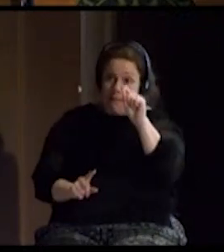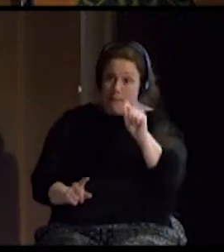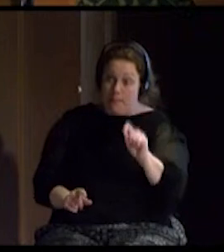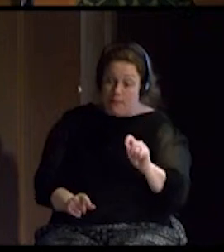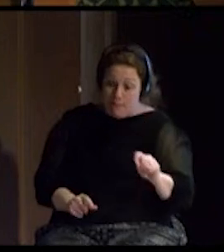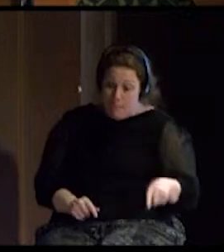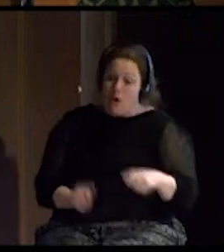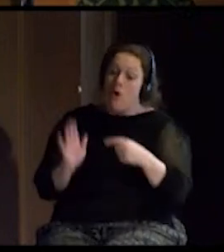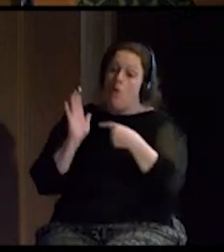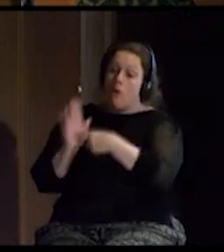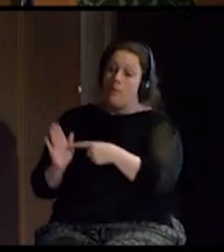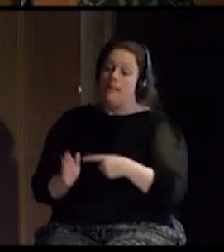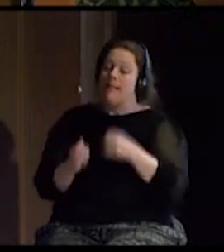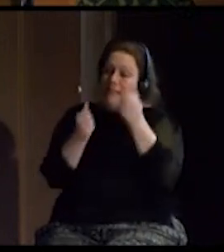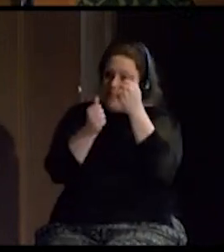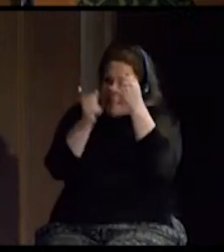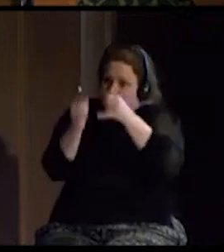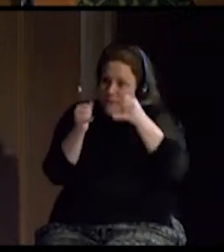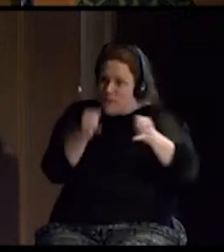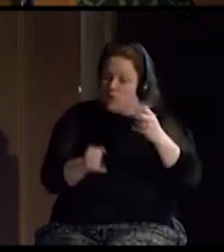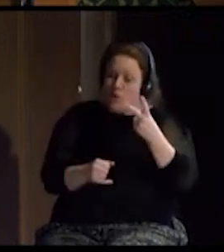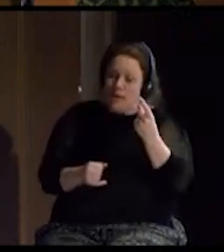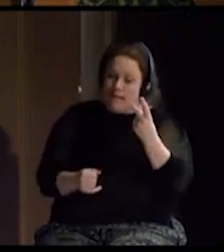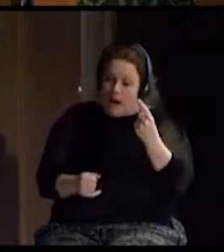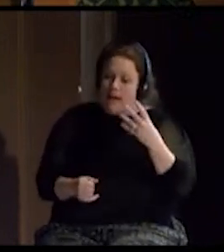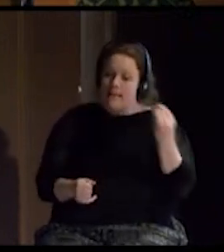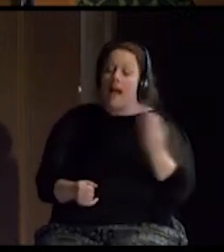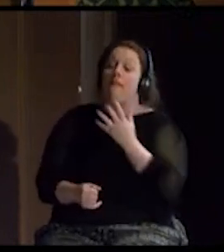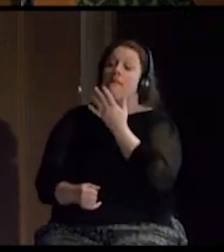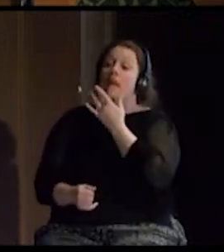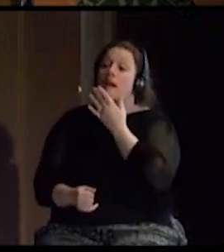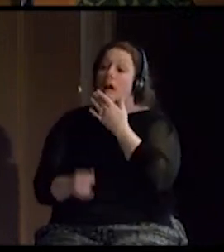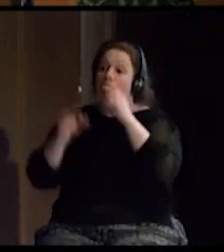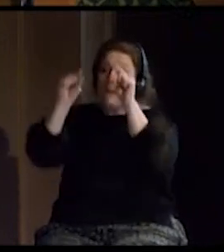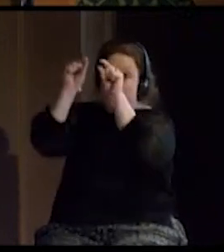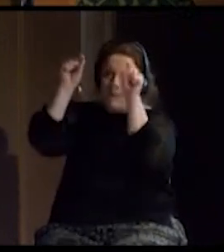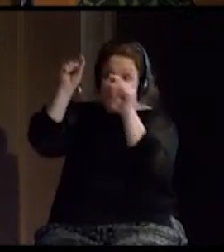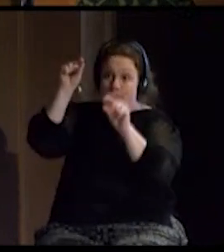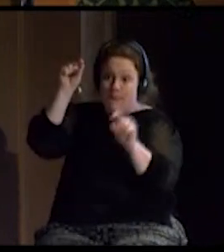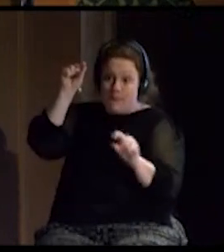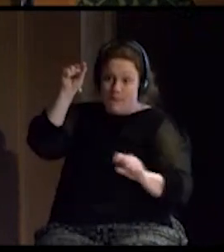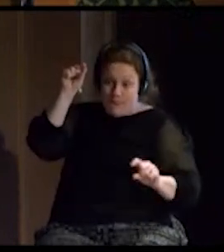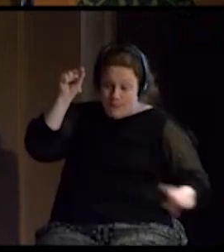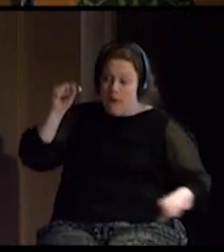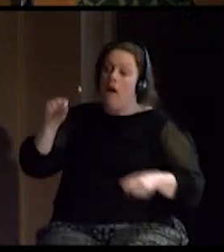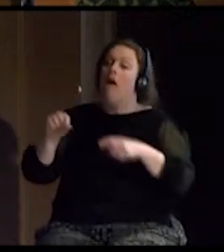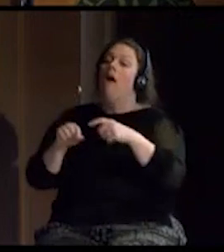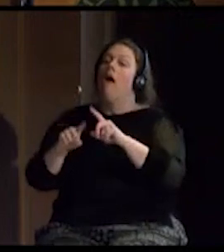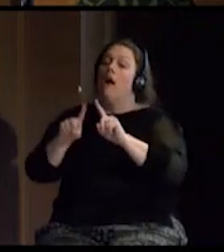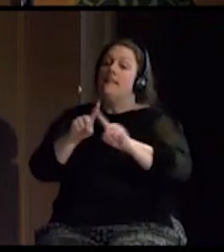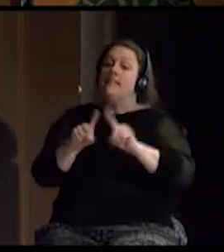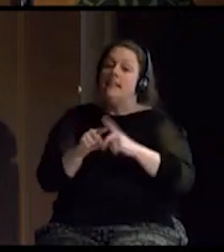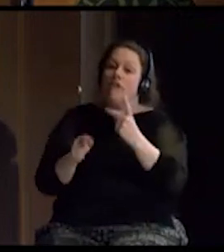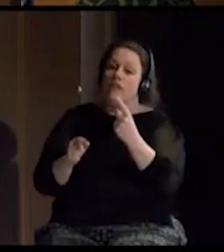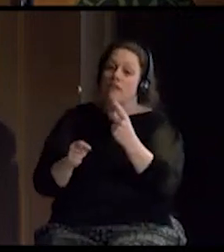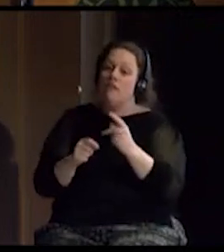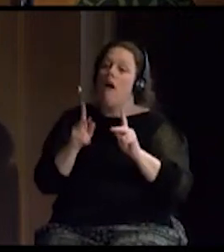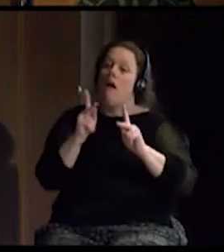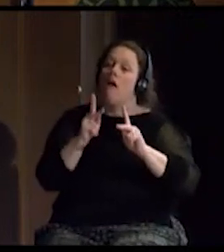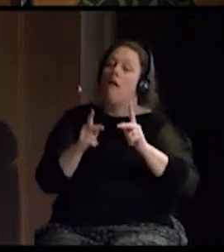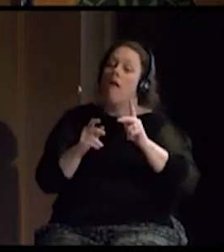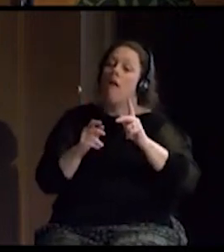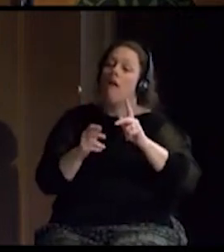the individual dogs, and the different colors of the horizontal lines are the different dog